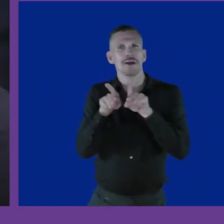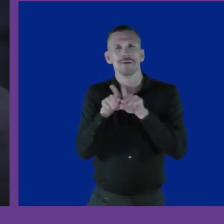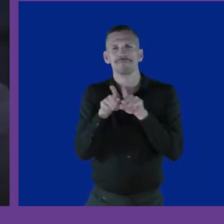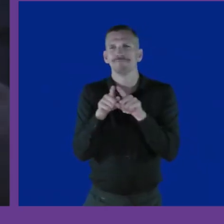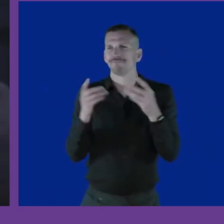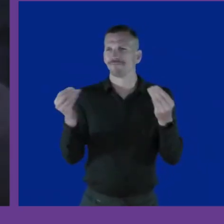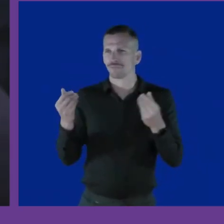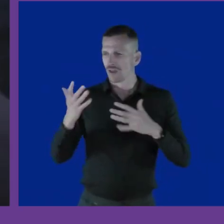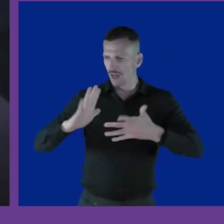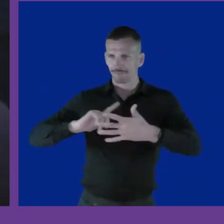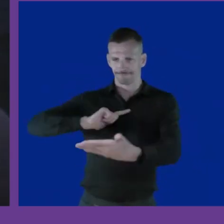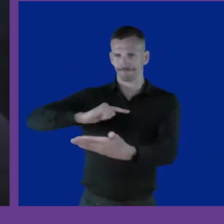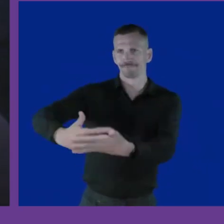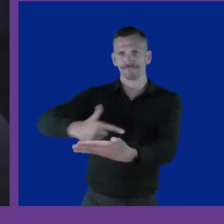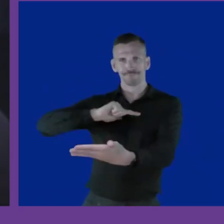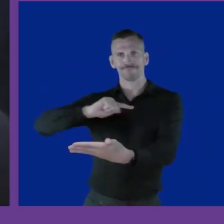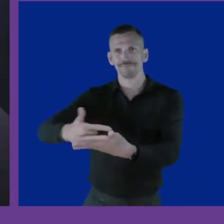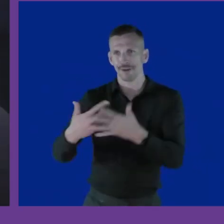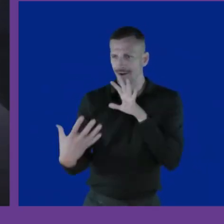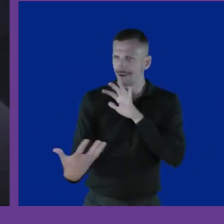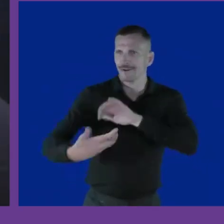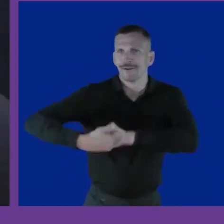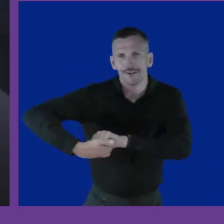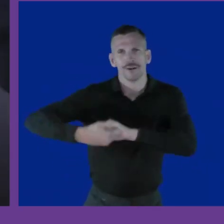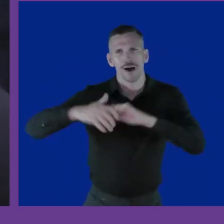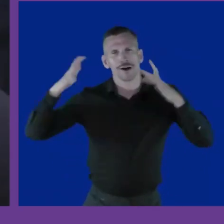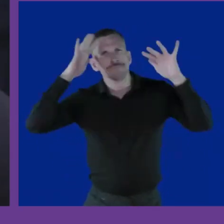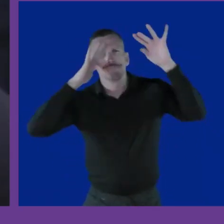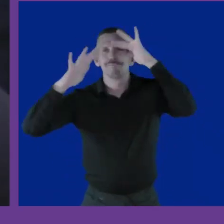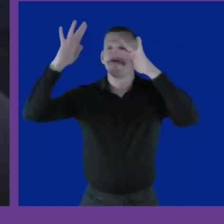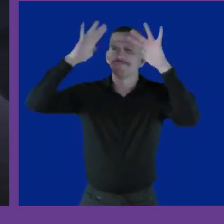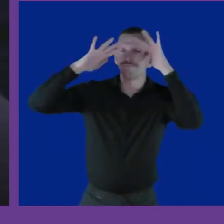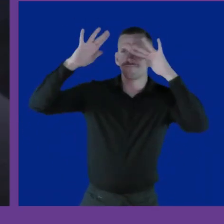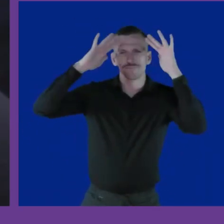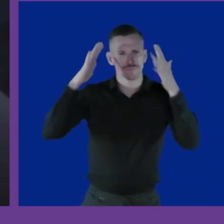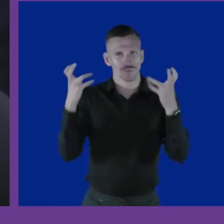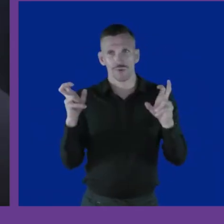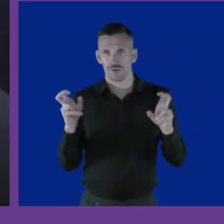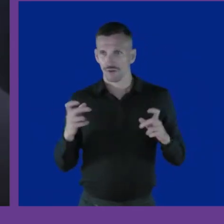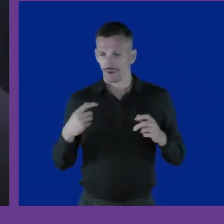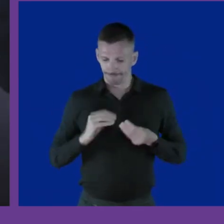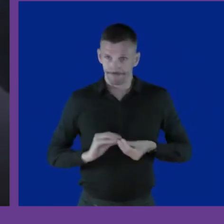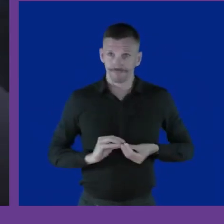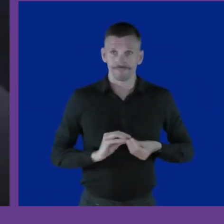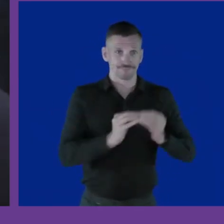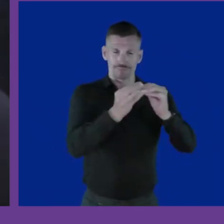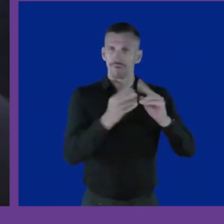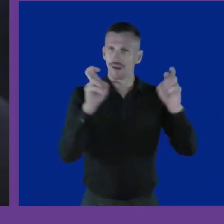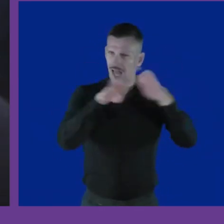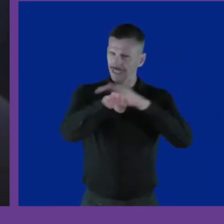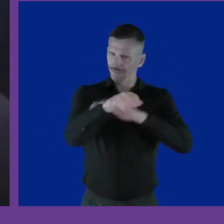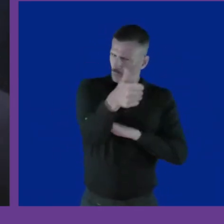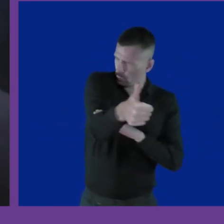interoperability aspect, whether we could also look for these synergies with the already most accessible piece of technology that we all have in